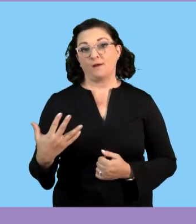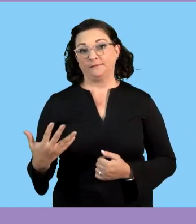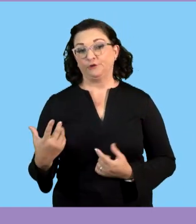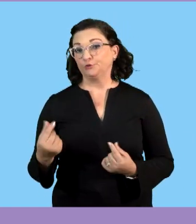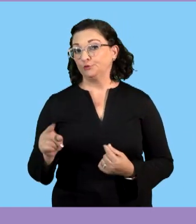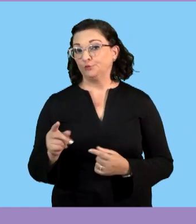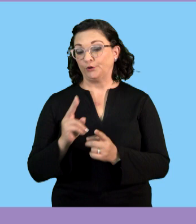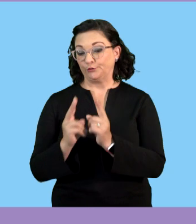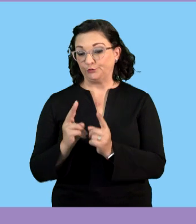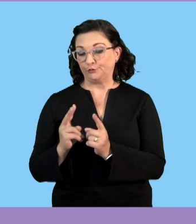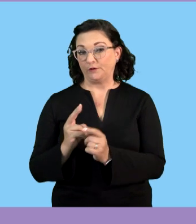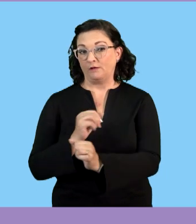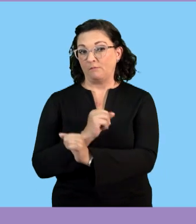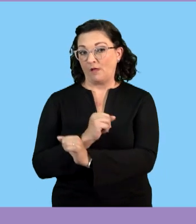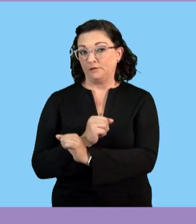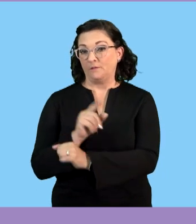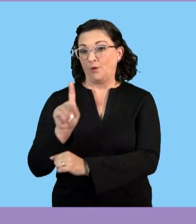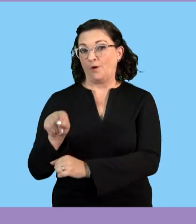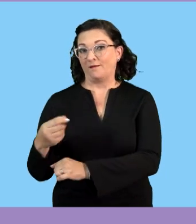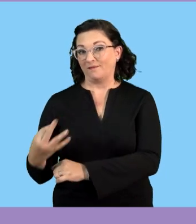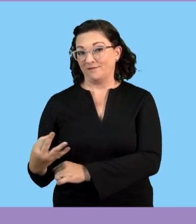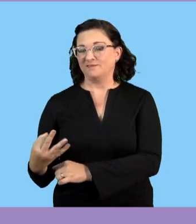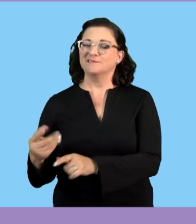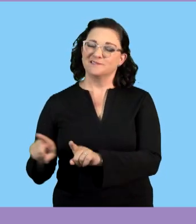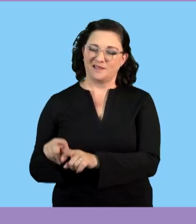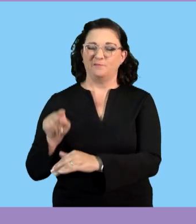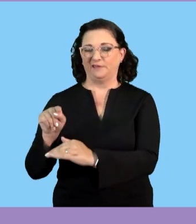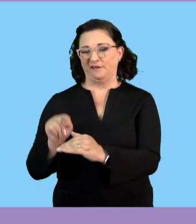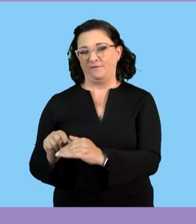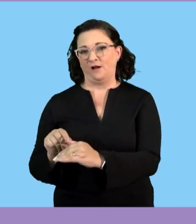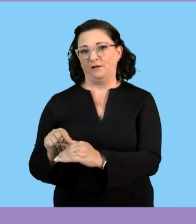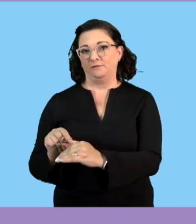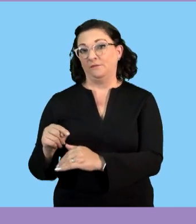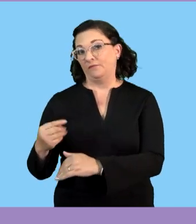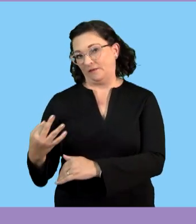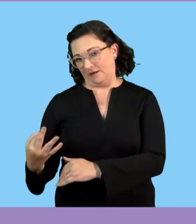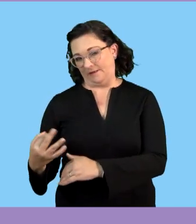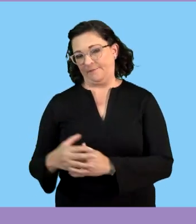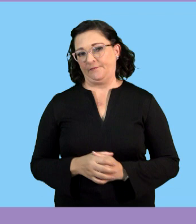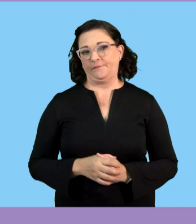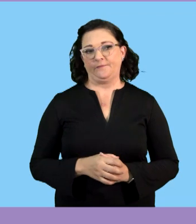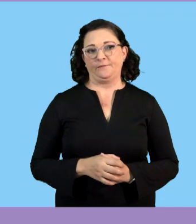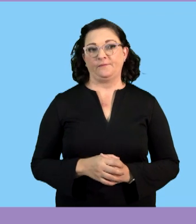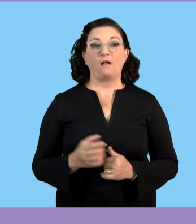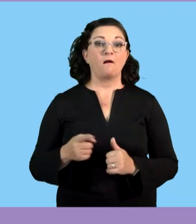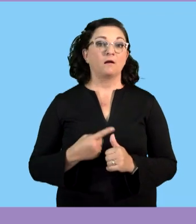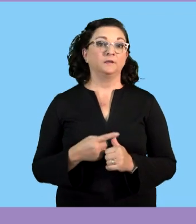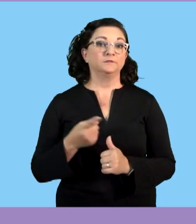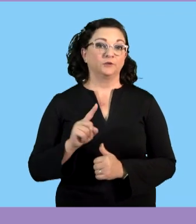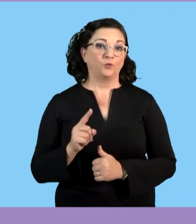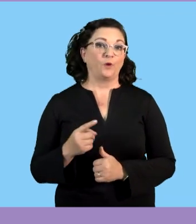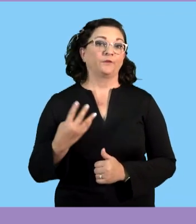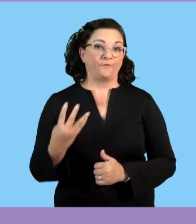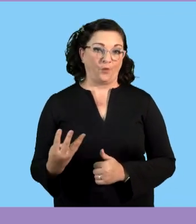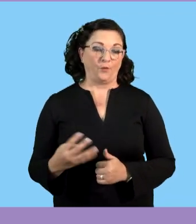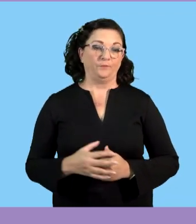1, and on the right-hand side, I have 12 multiplied by 1/3, which is the same as 12 divided by 3,